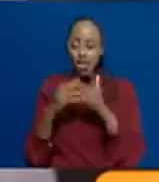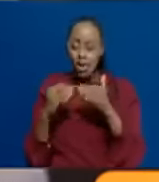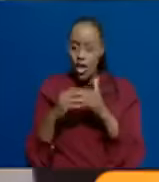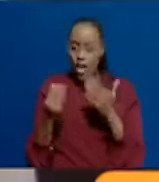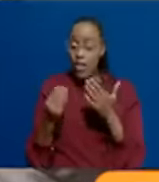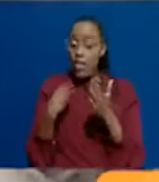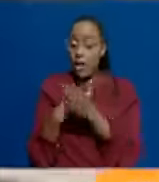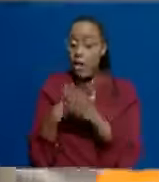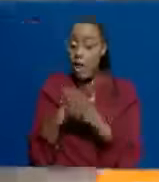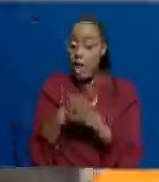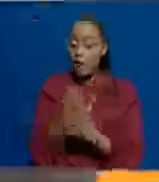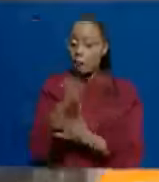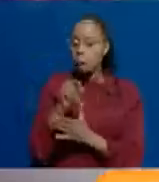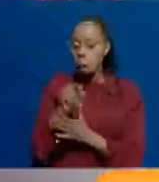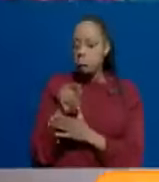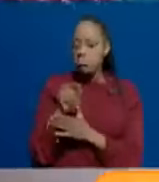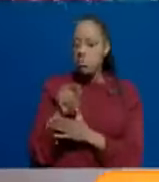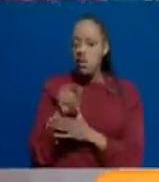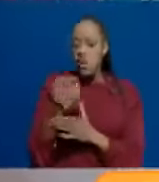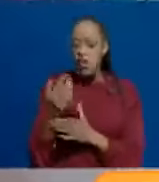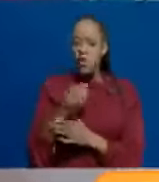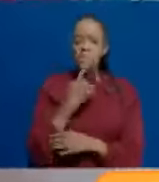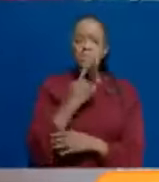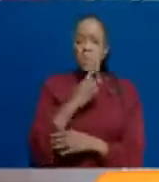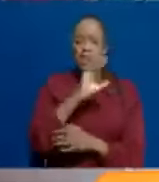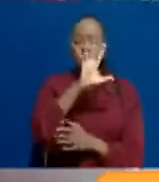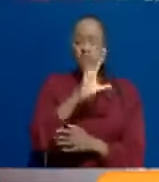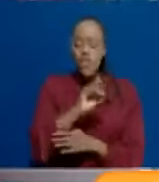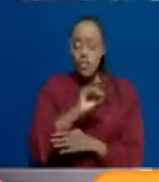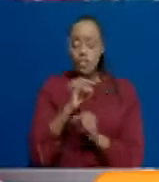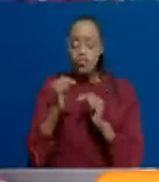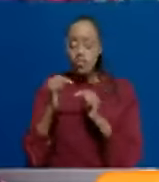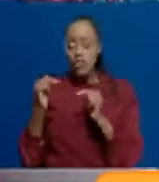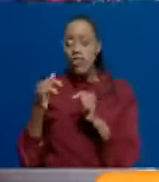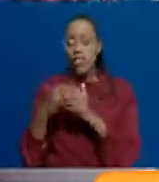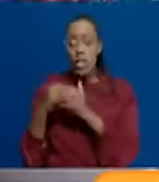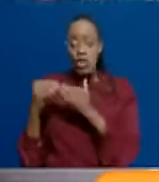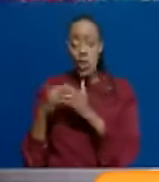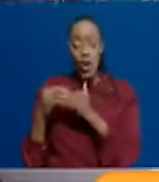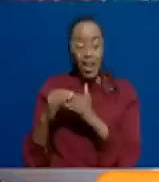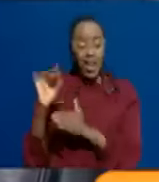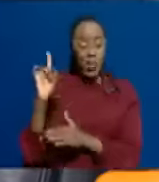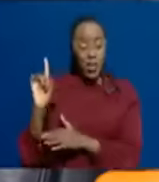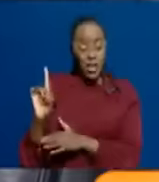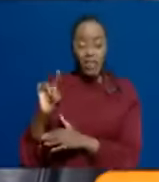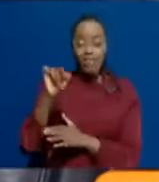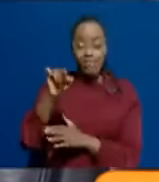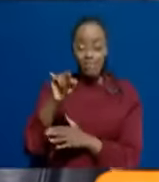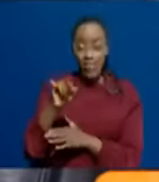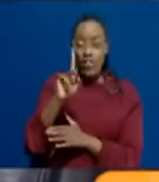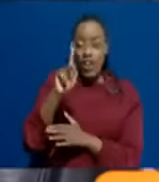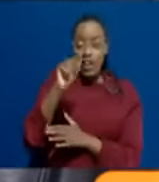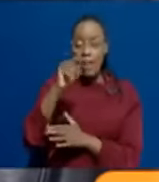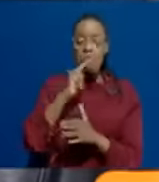the shilling was at the time trading at 150 against the U.S. dollar. Thugge, citing